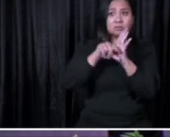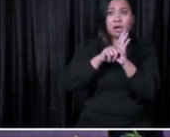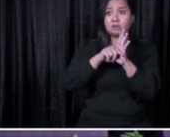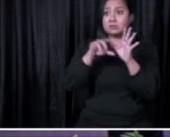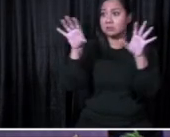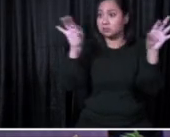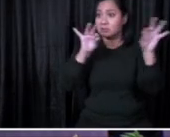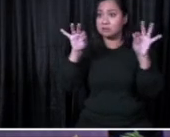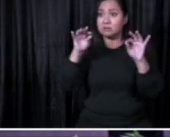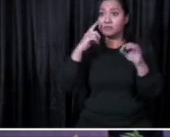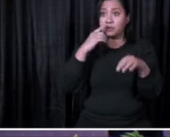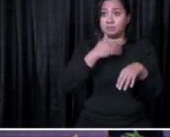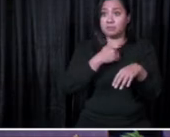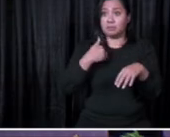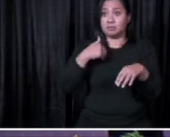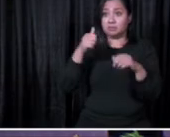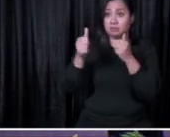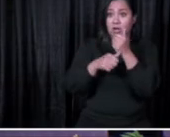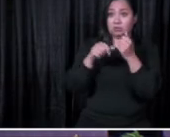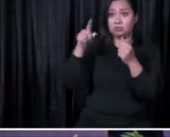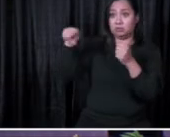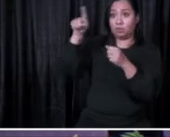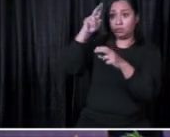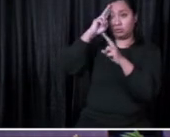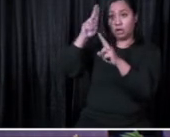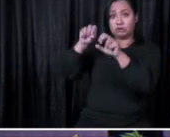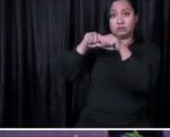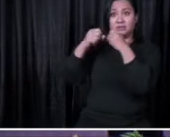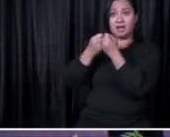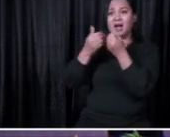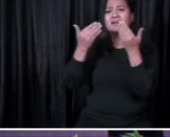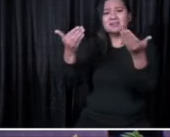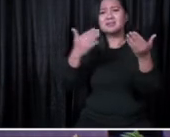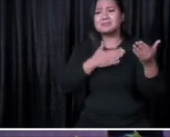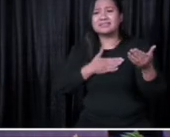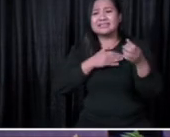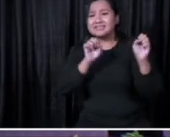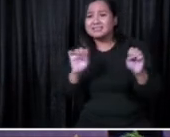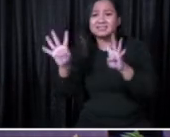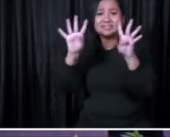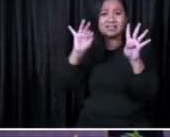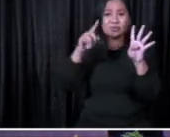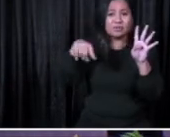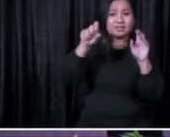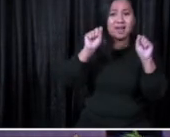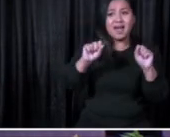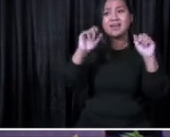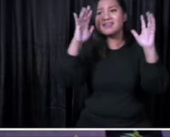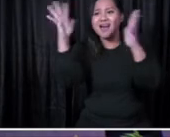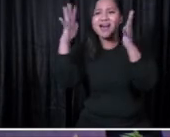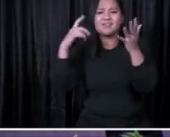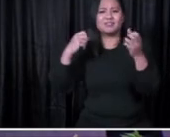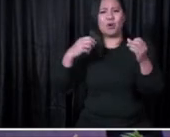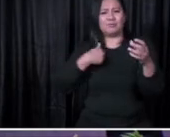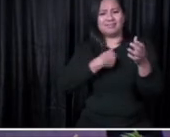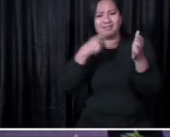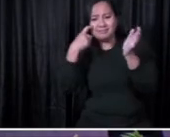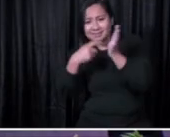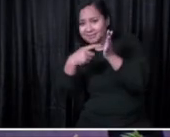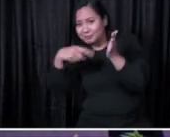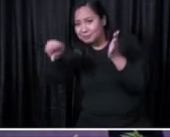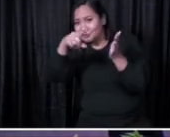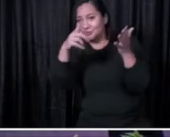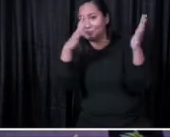in an honor society please stand if you're able, wave your hand, or otherwise indicate your presence?